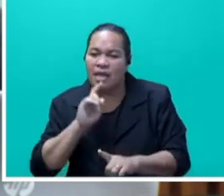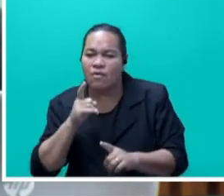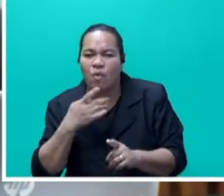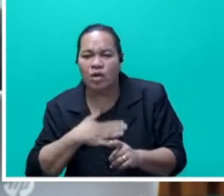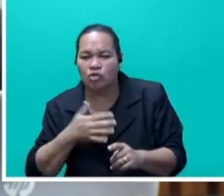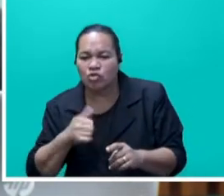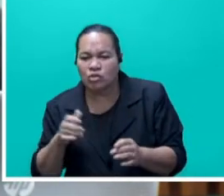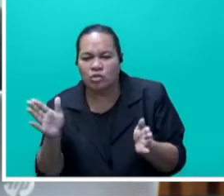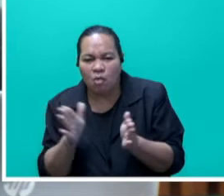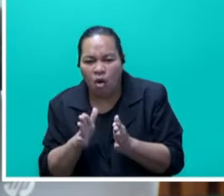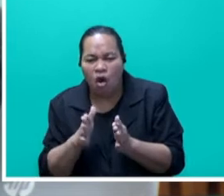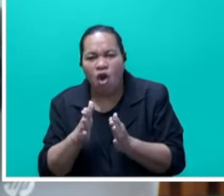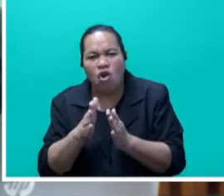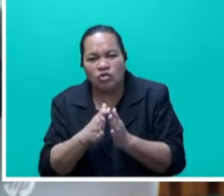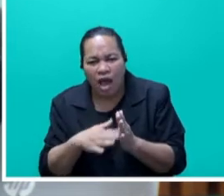mini tractor, they want to buy